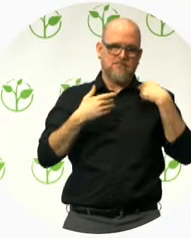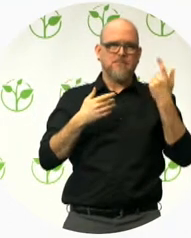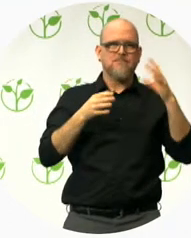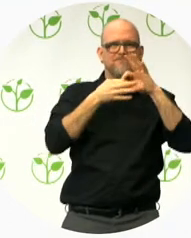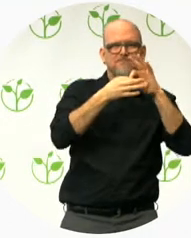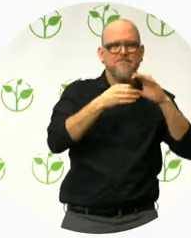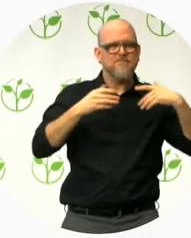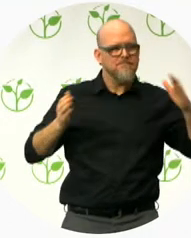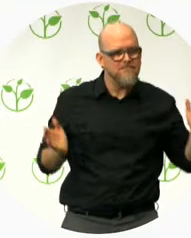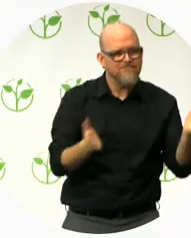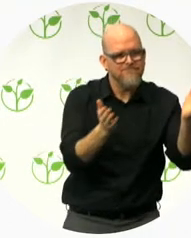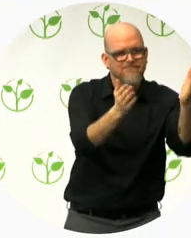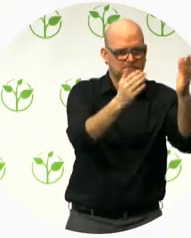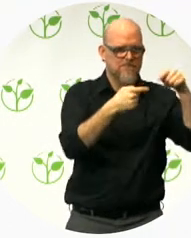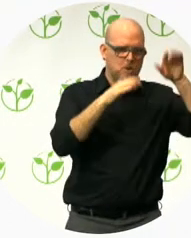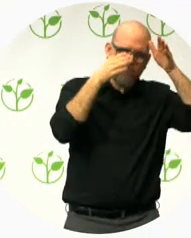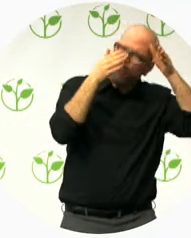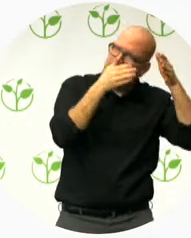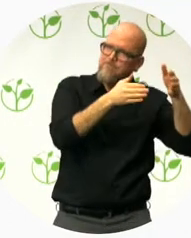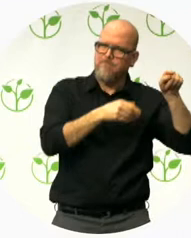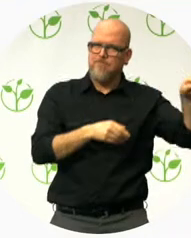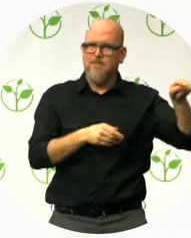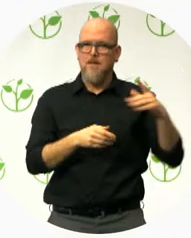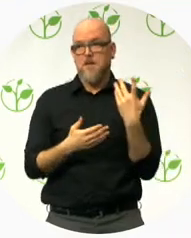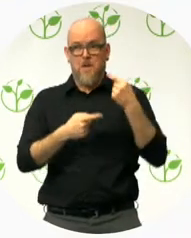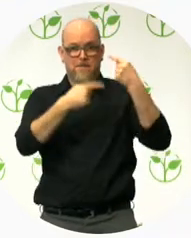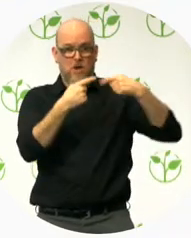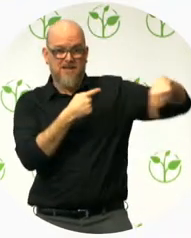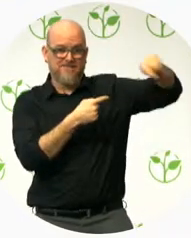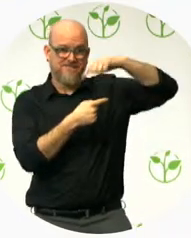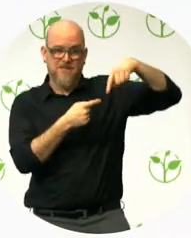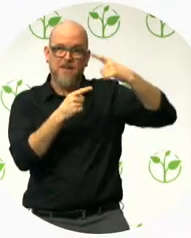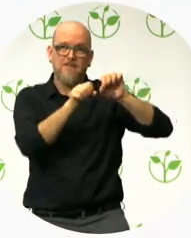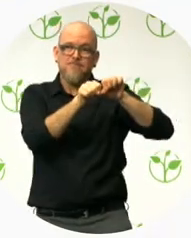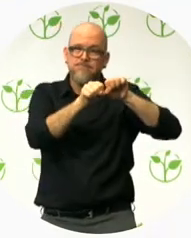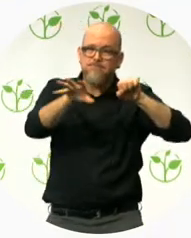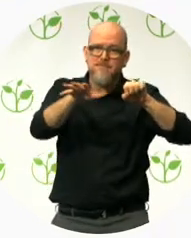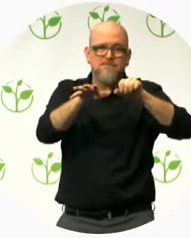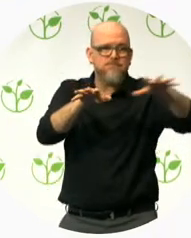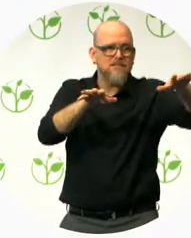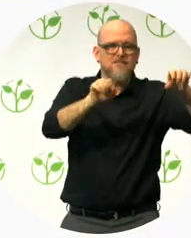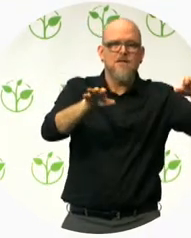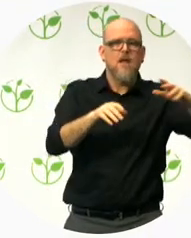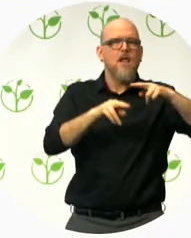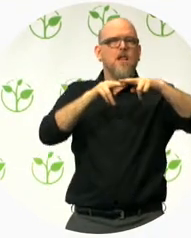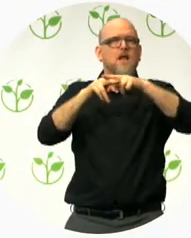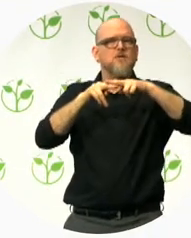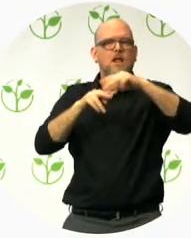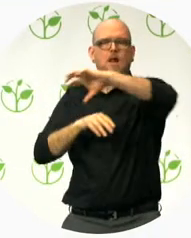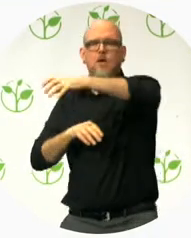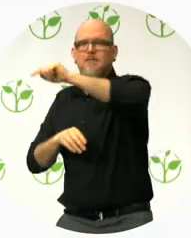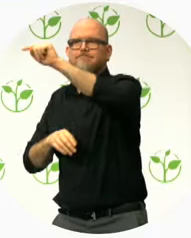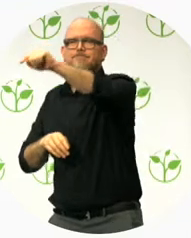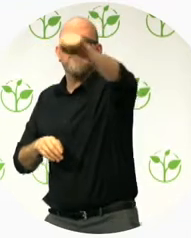strong policies that should be then implemented at a national level for human rights